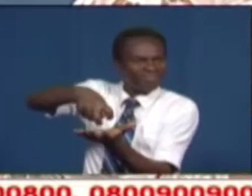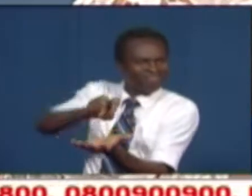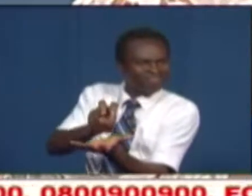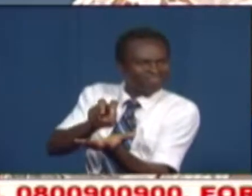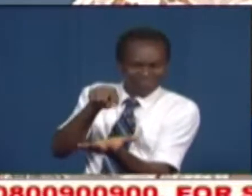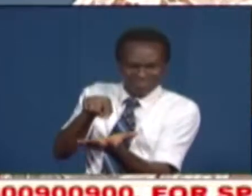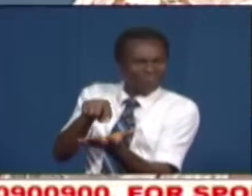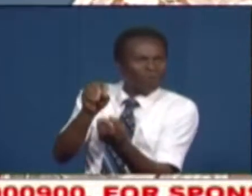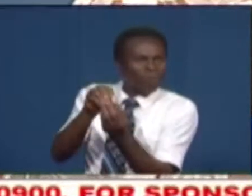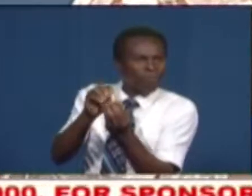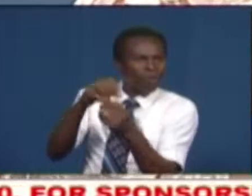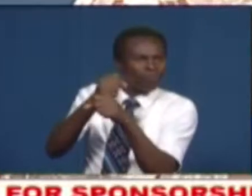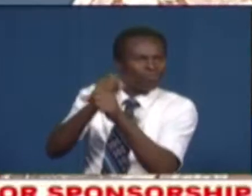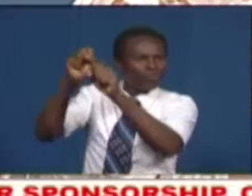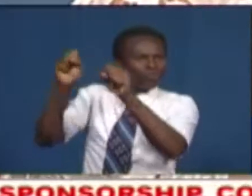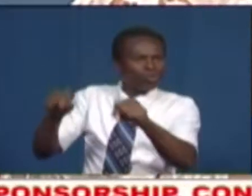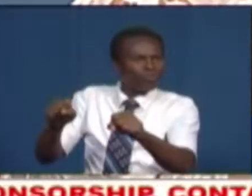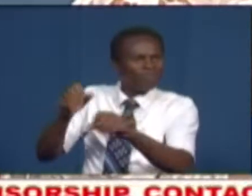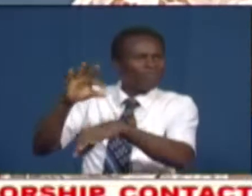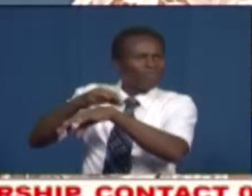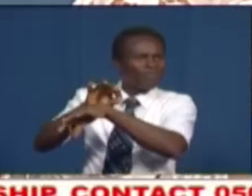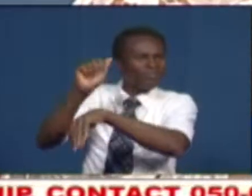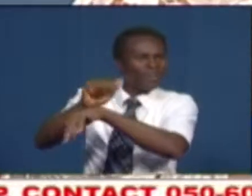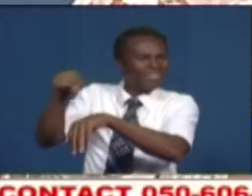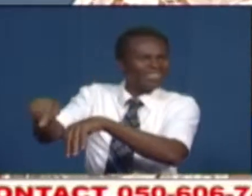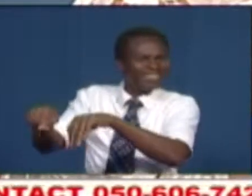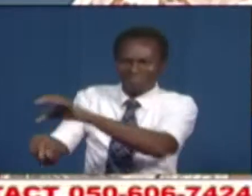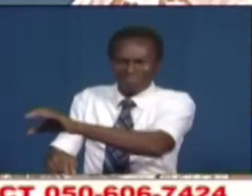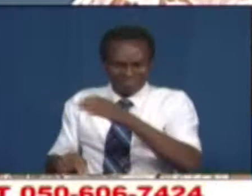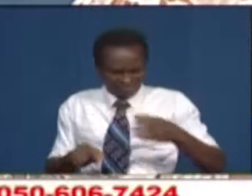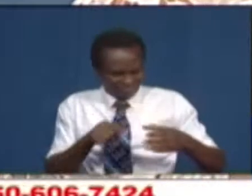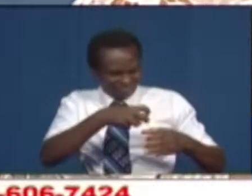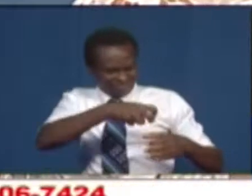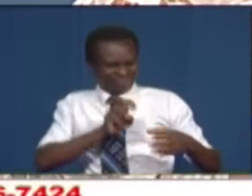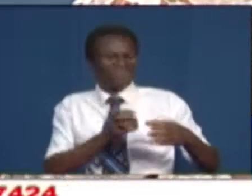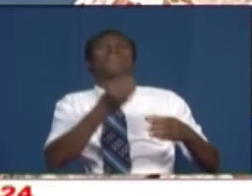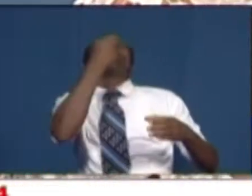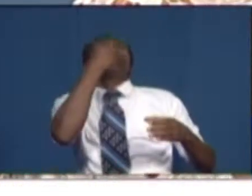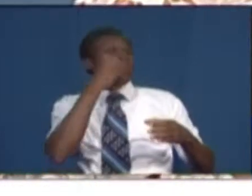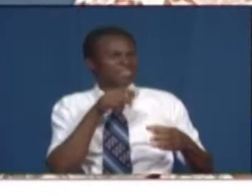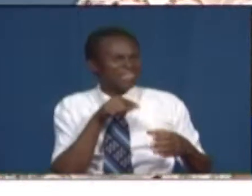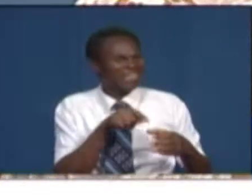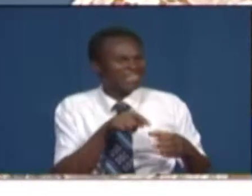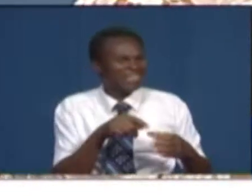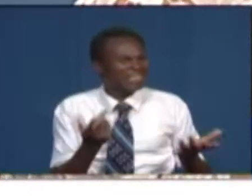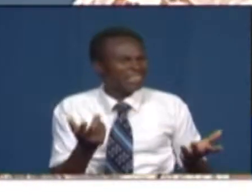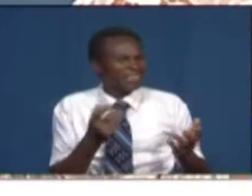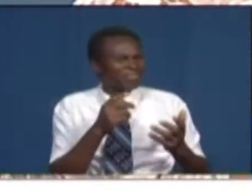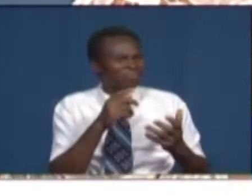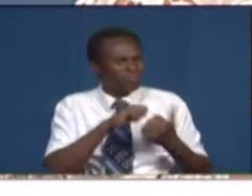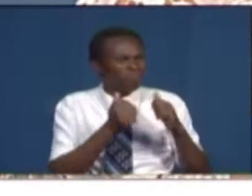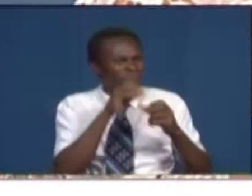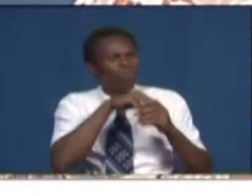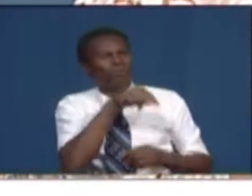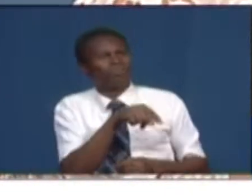time. And so that makes it balanced for you. So when you are eating, you should look at what actually constitutes your food intake, you know,